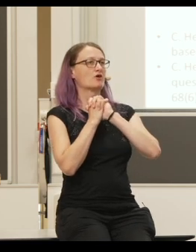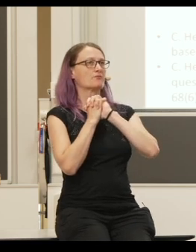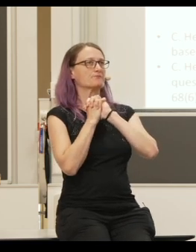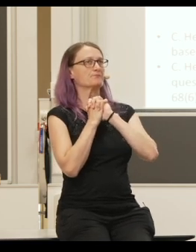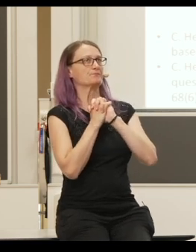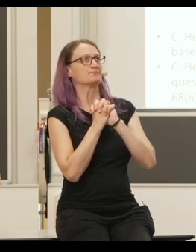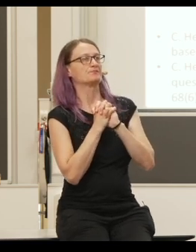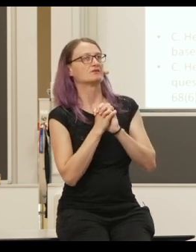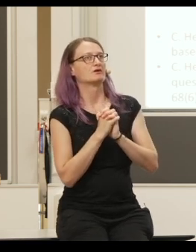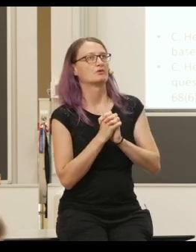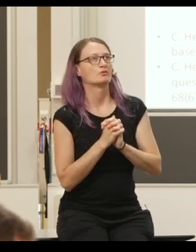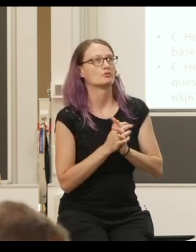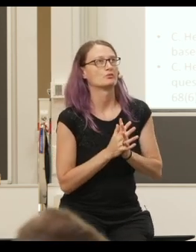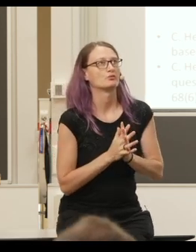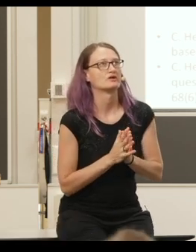So